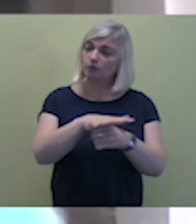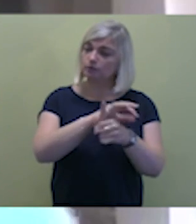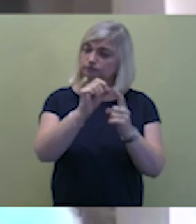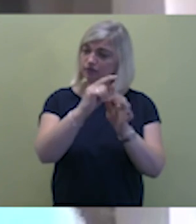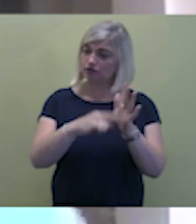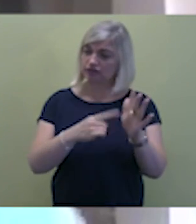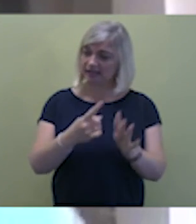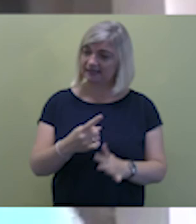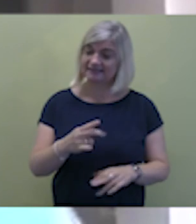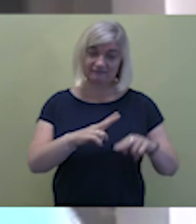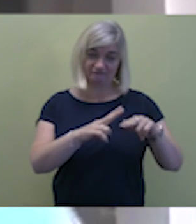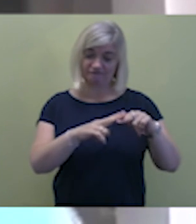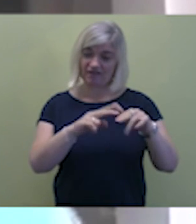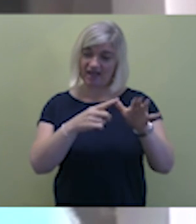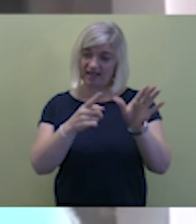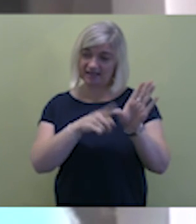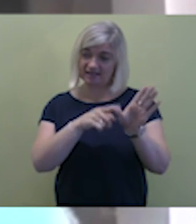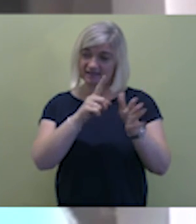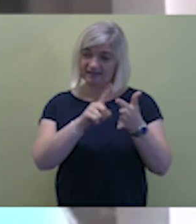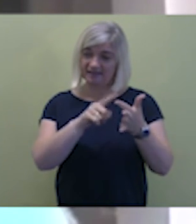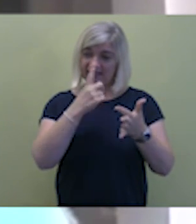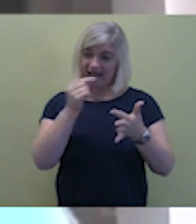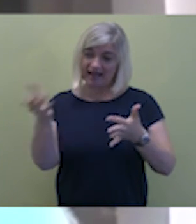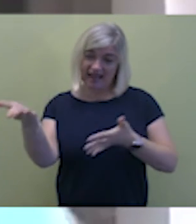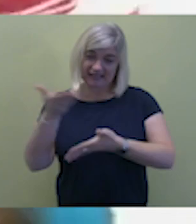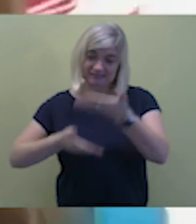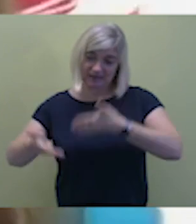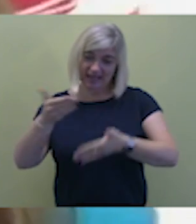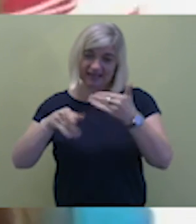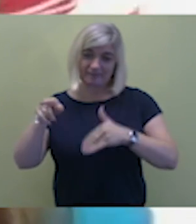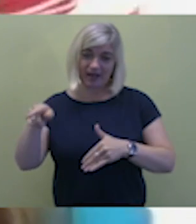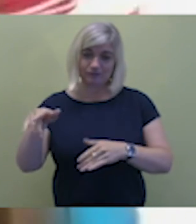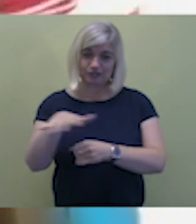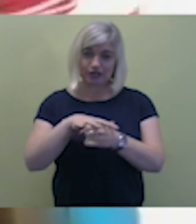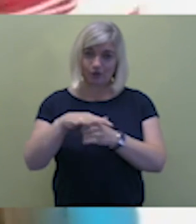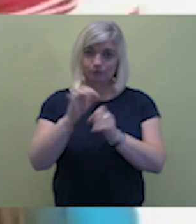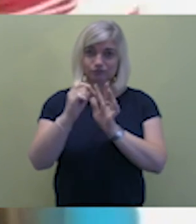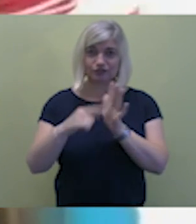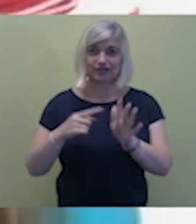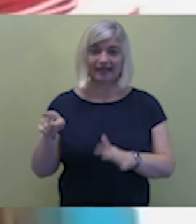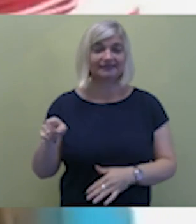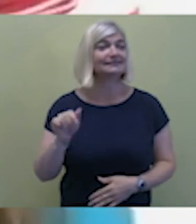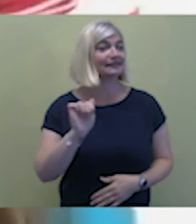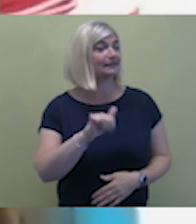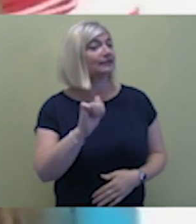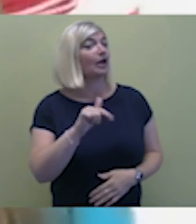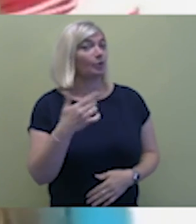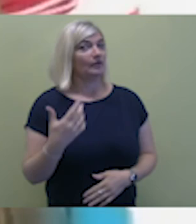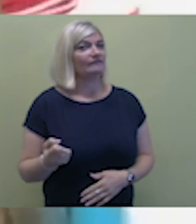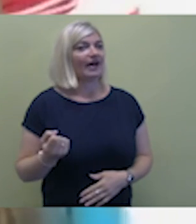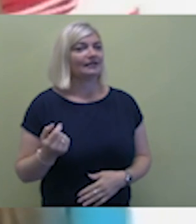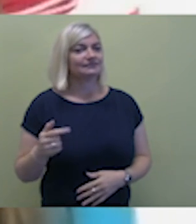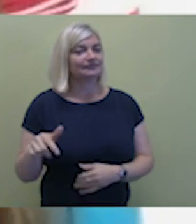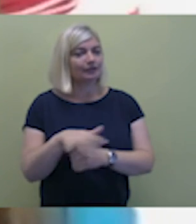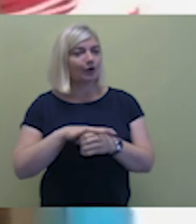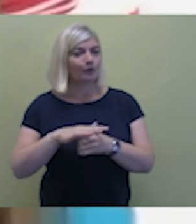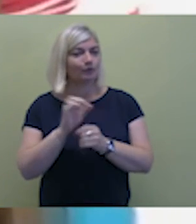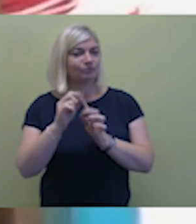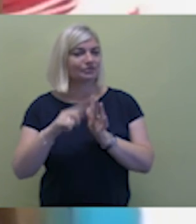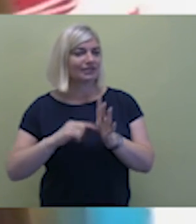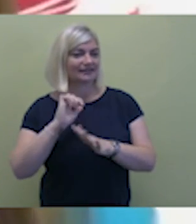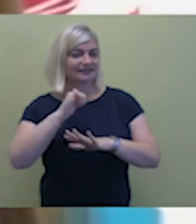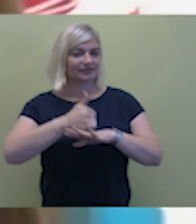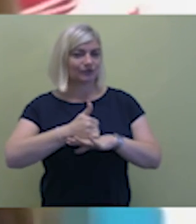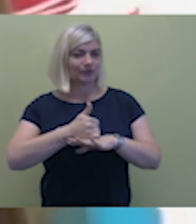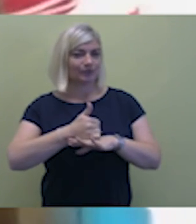over the last year or 2. Over to you, Faye. Yeah, we do quite a few community projects. We've been very lucky